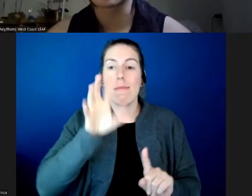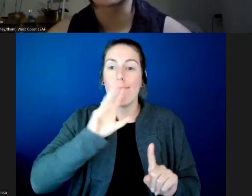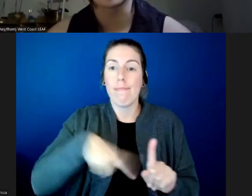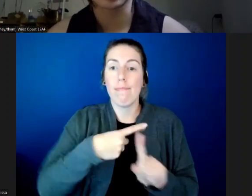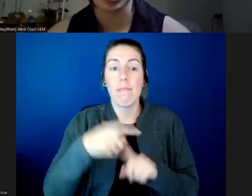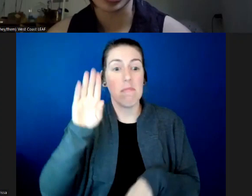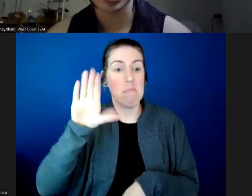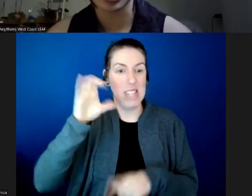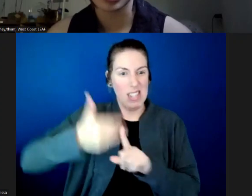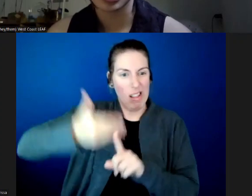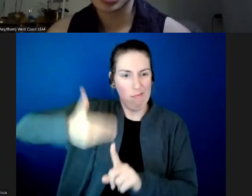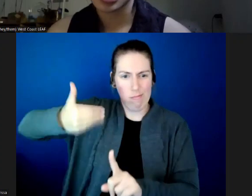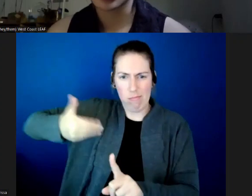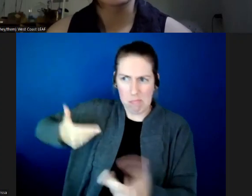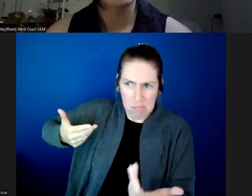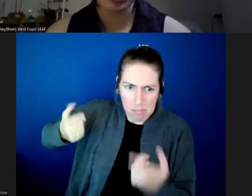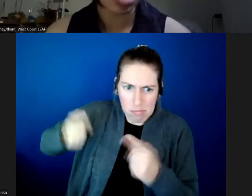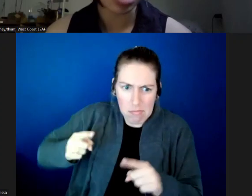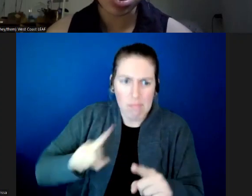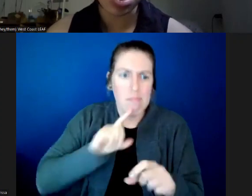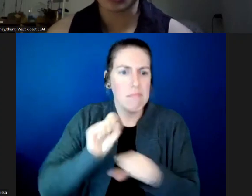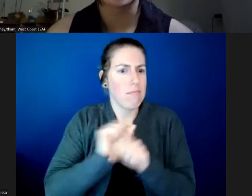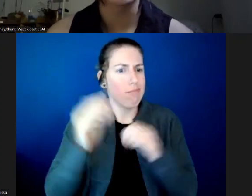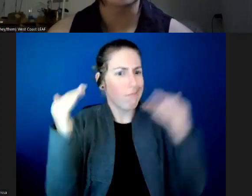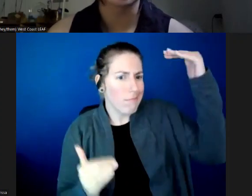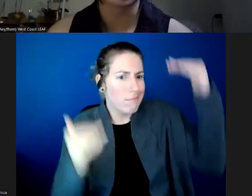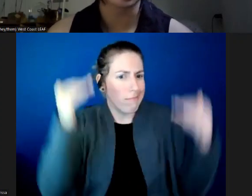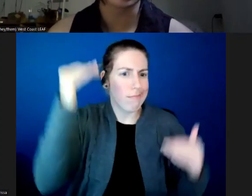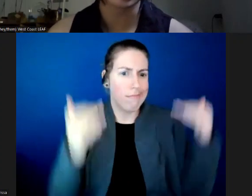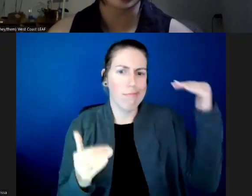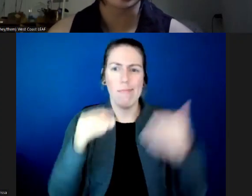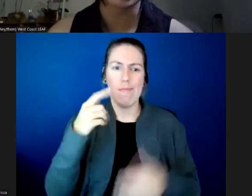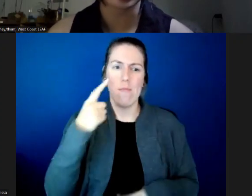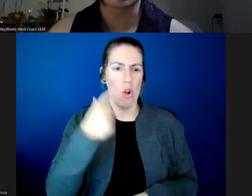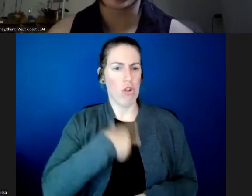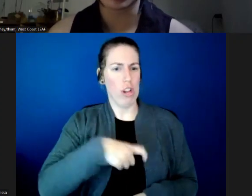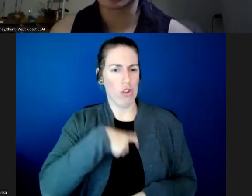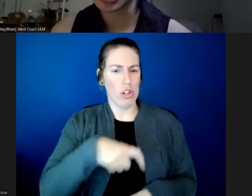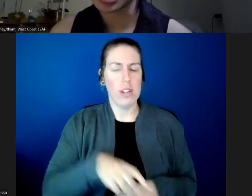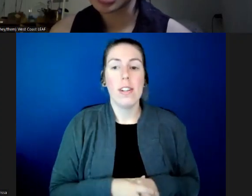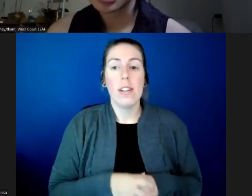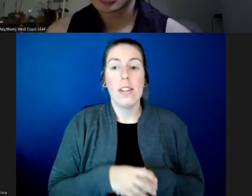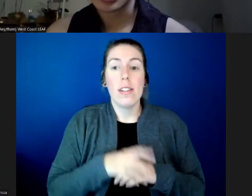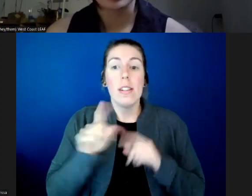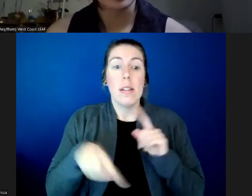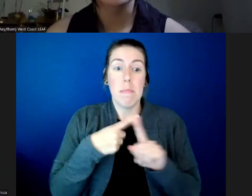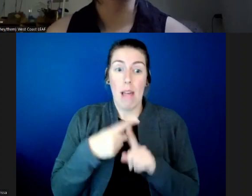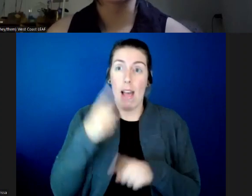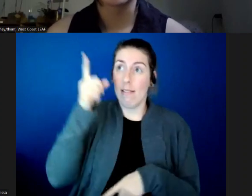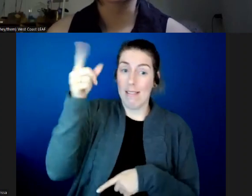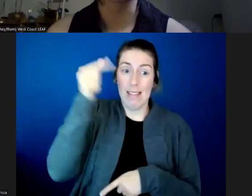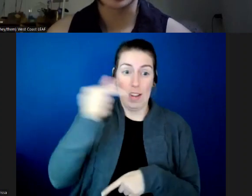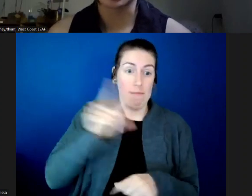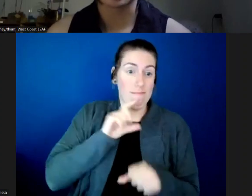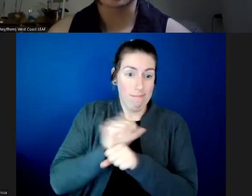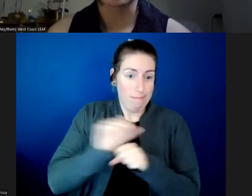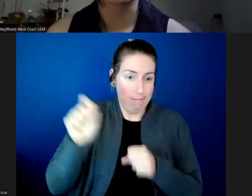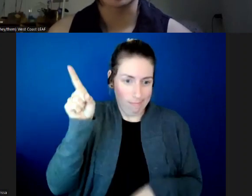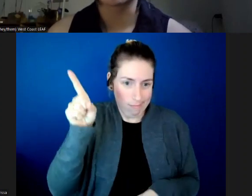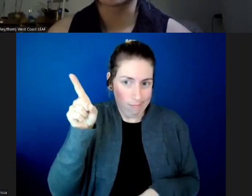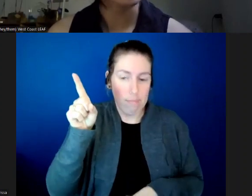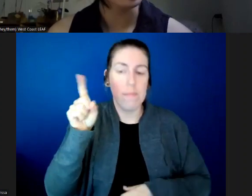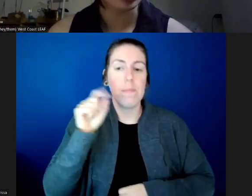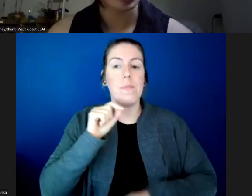track record on gender justice, and therefore also grades a colonial and illegitimate government. Indigenous women,